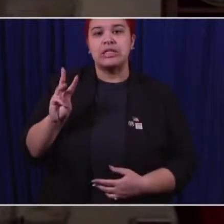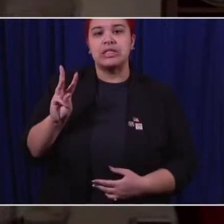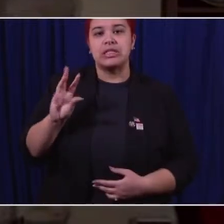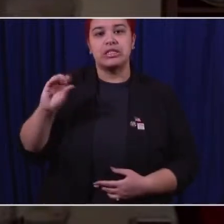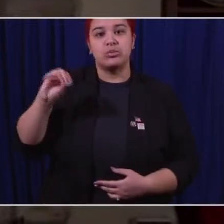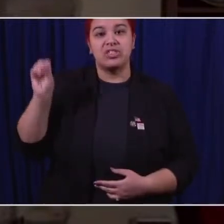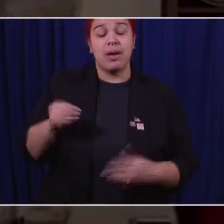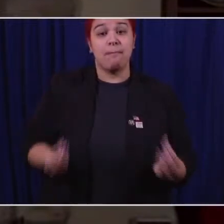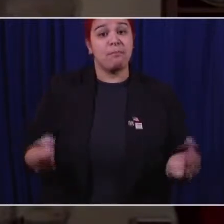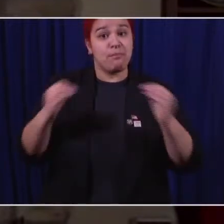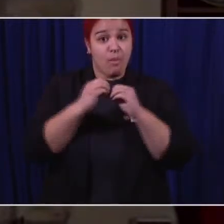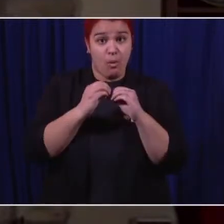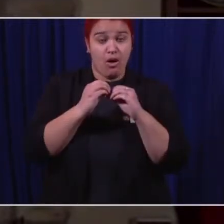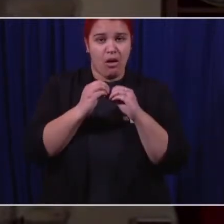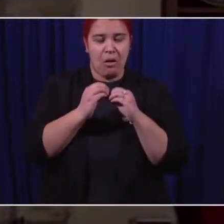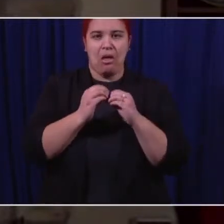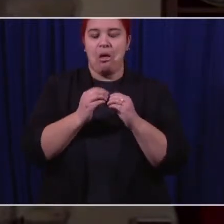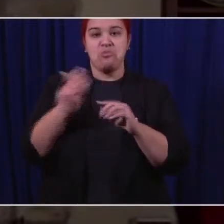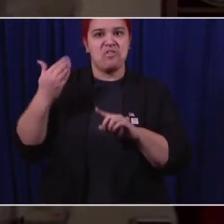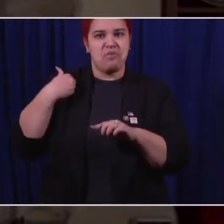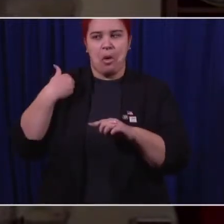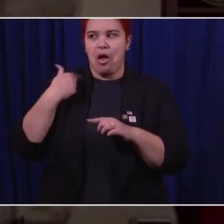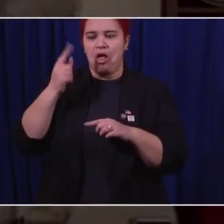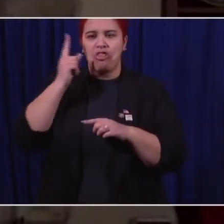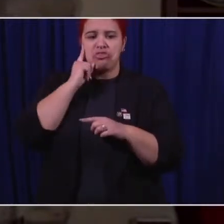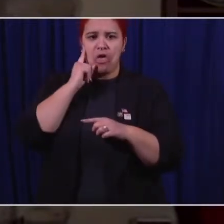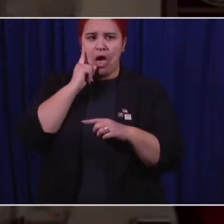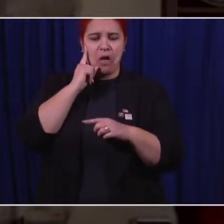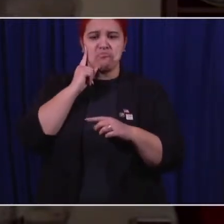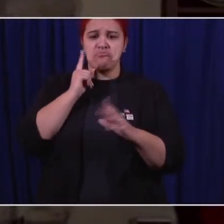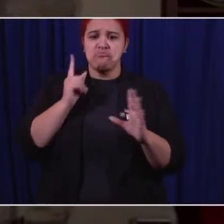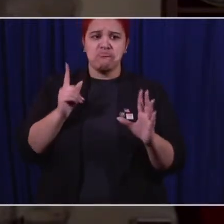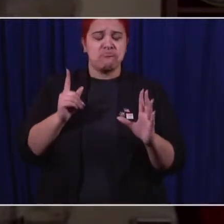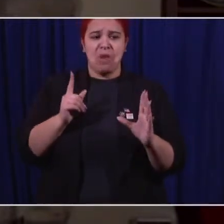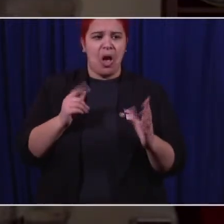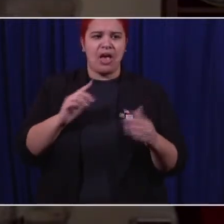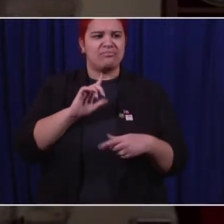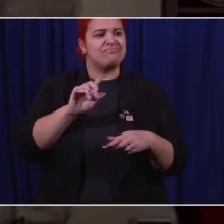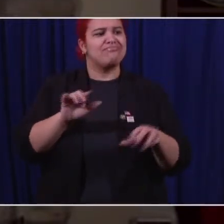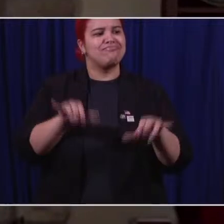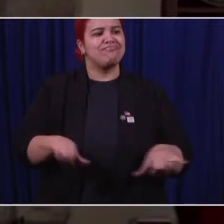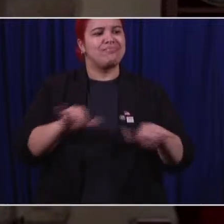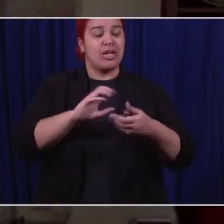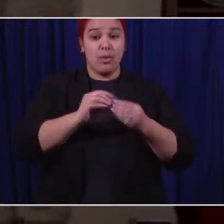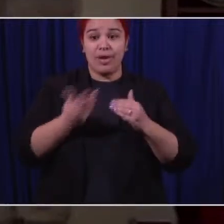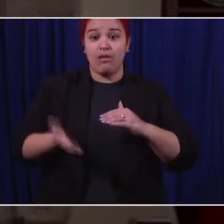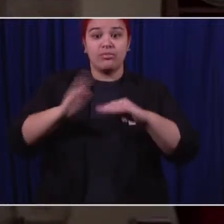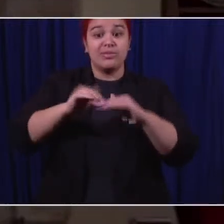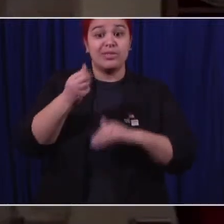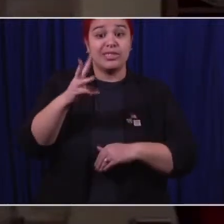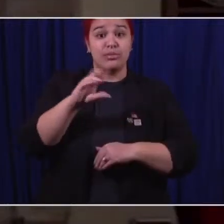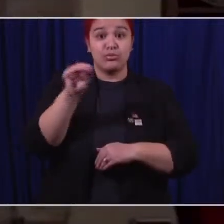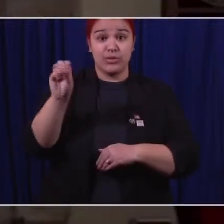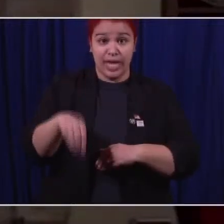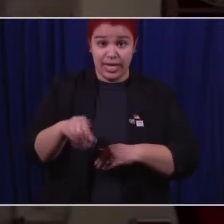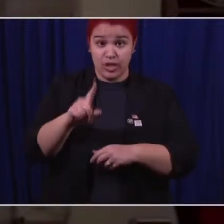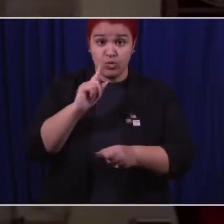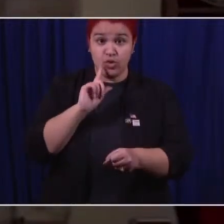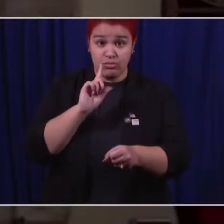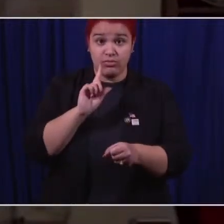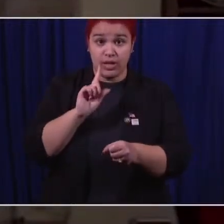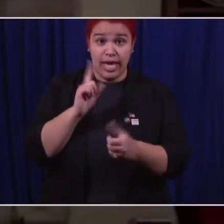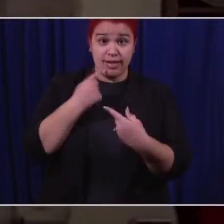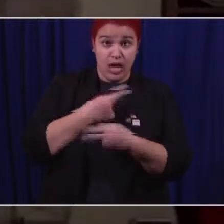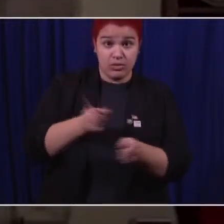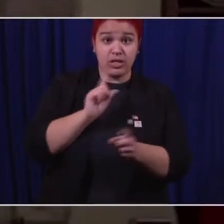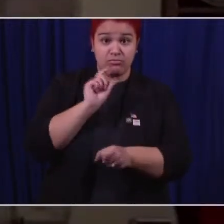than perhaps they expected. Have you received that news yet, and can you confirm that number? I cannot confirm that number. I think we better